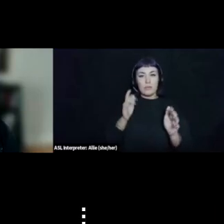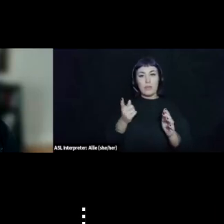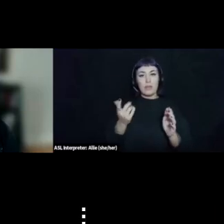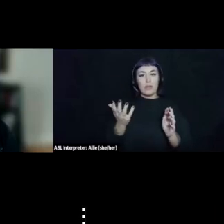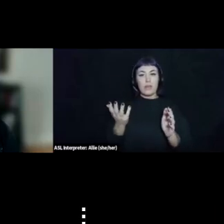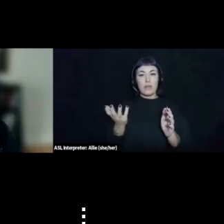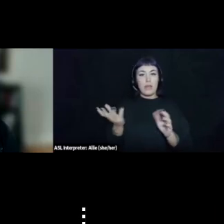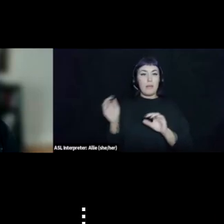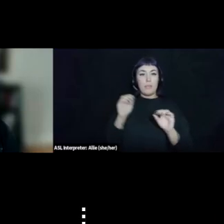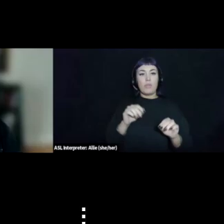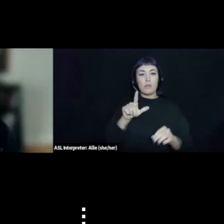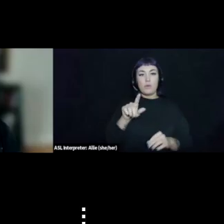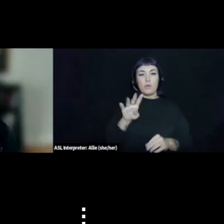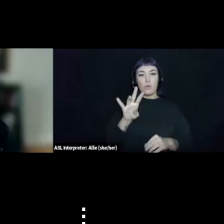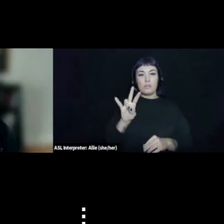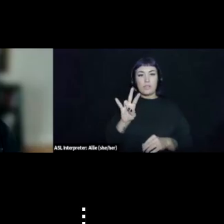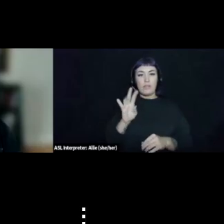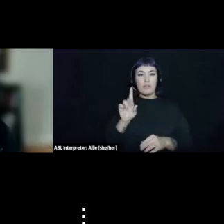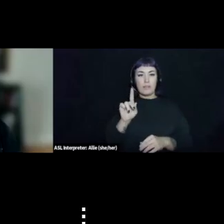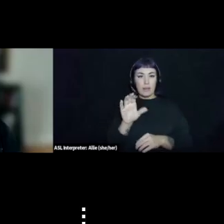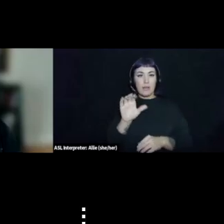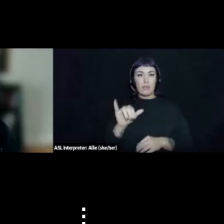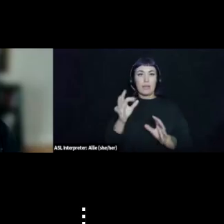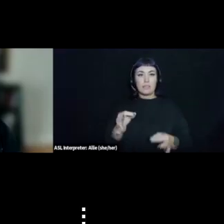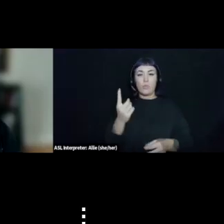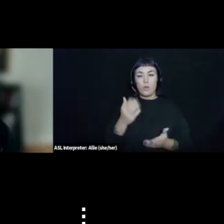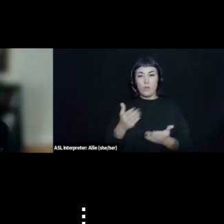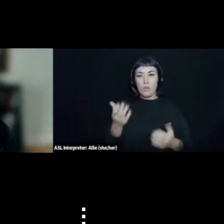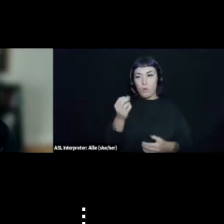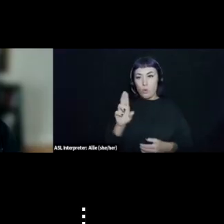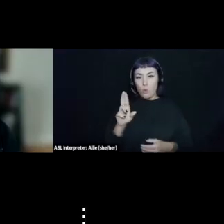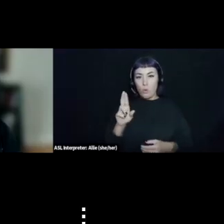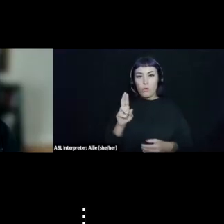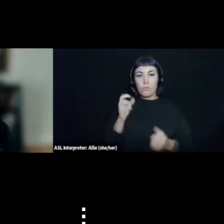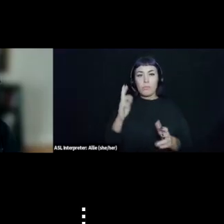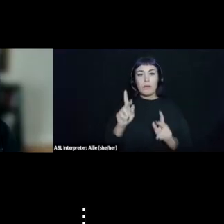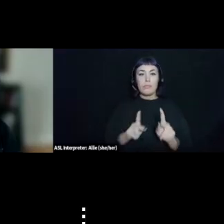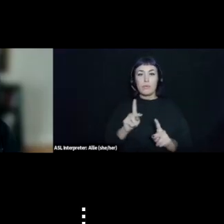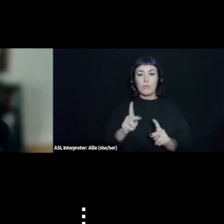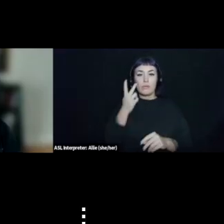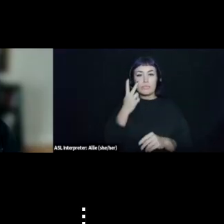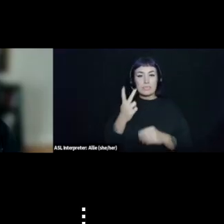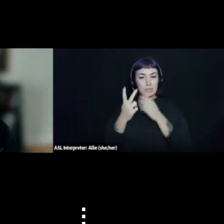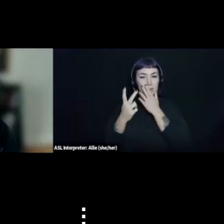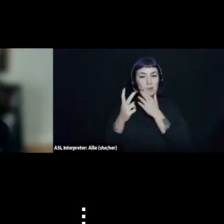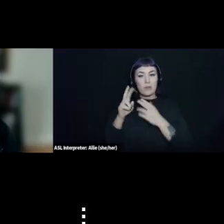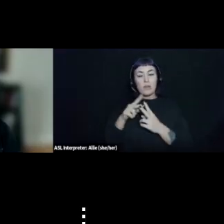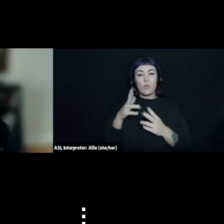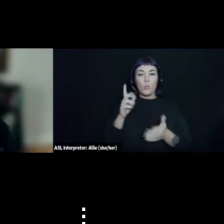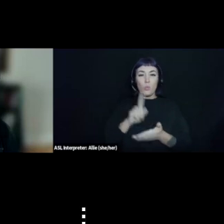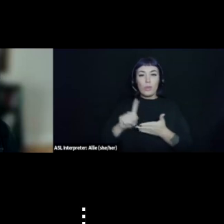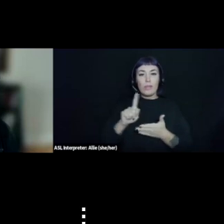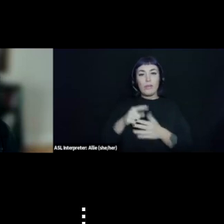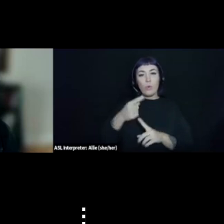our 24/7 dynamic. That's definitely one thing. Or a lot of people I've seen have either a weekly or a